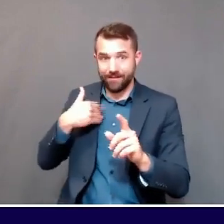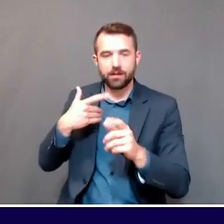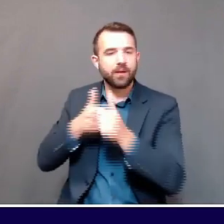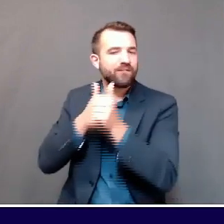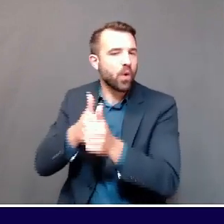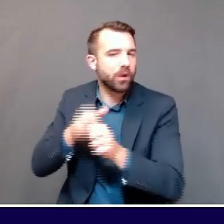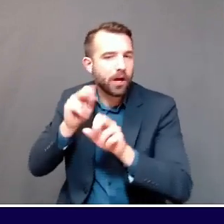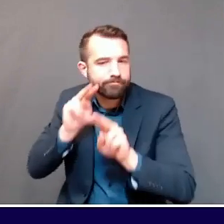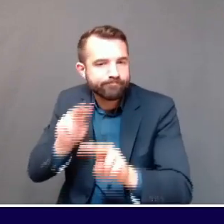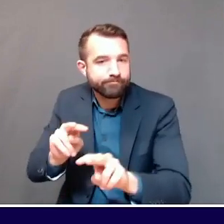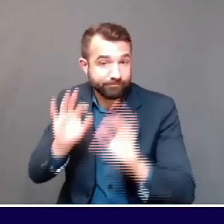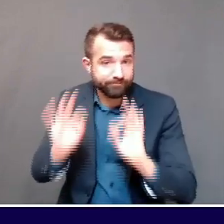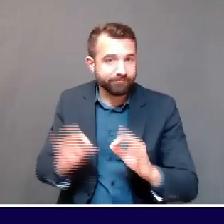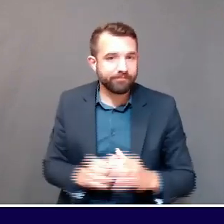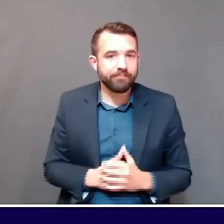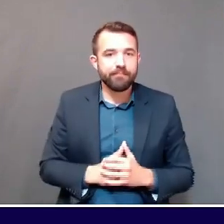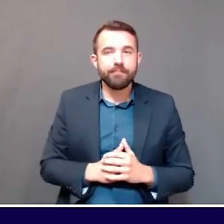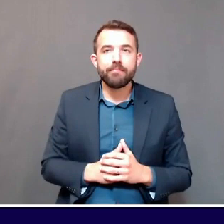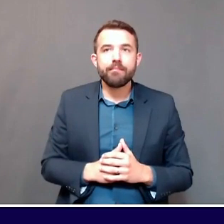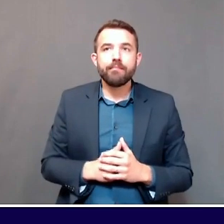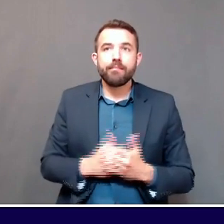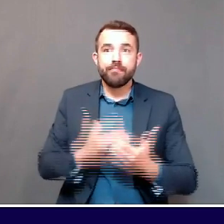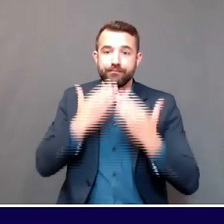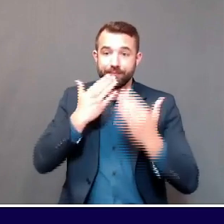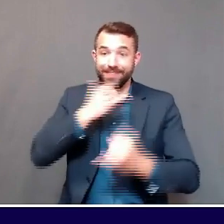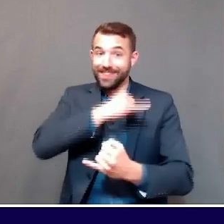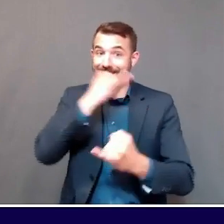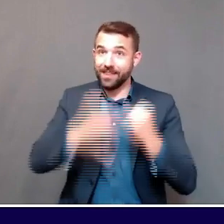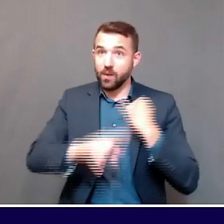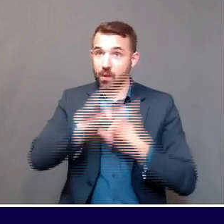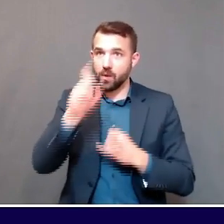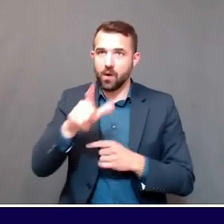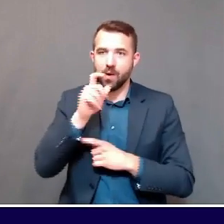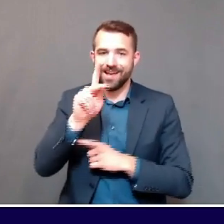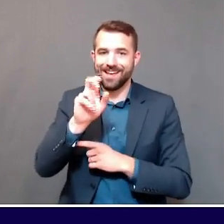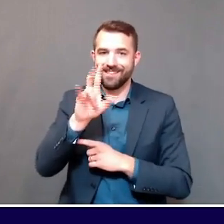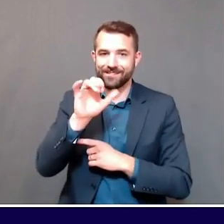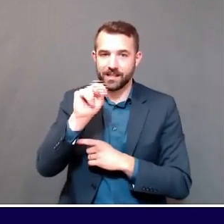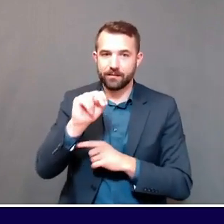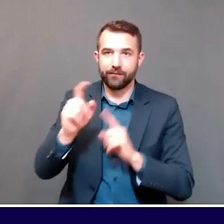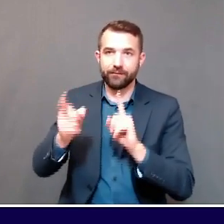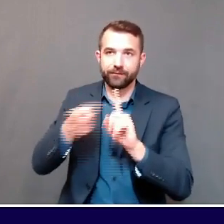Okay. And the last question for the afternoon goes to Kevin Miller from the Press Herald.